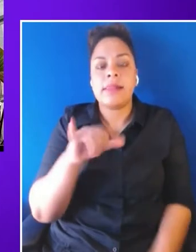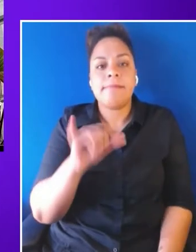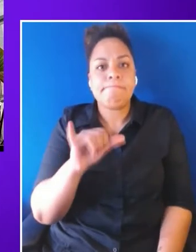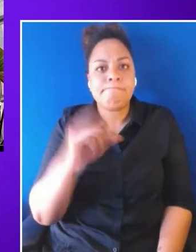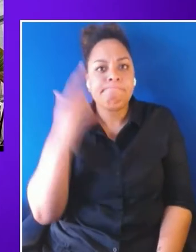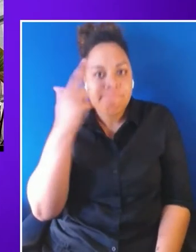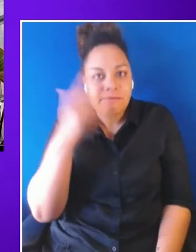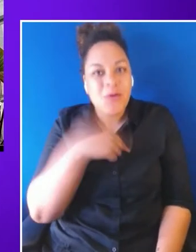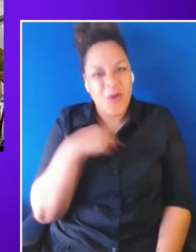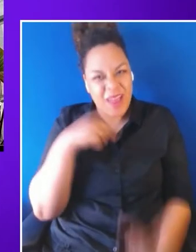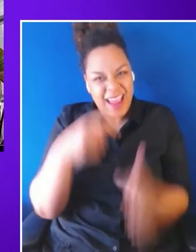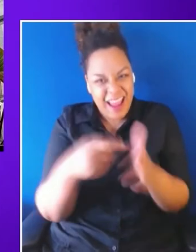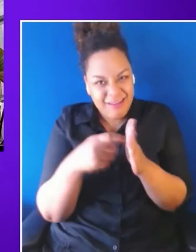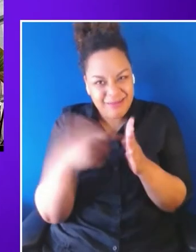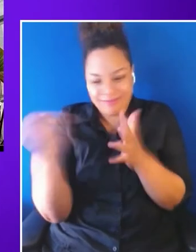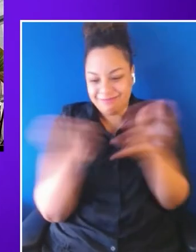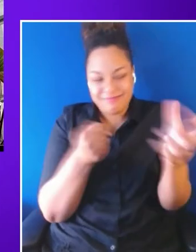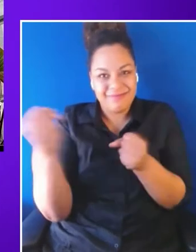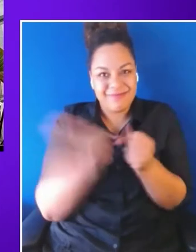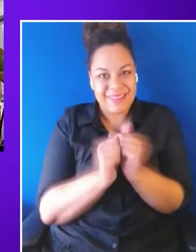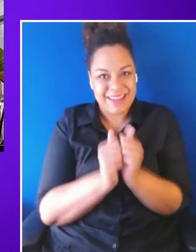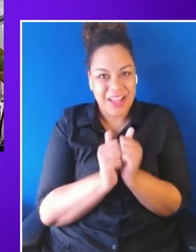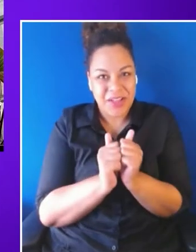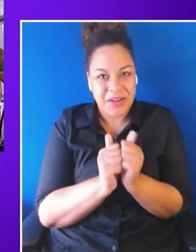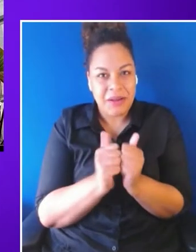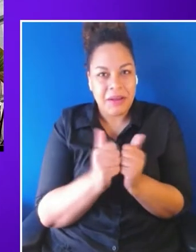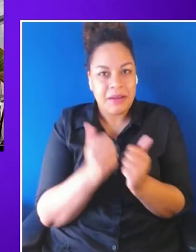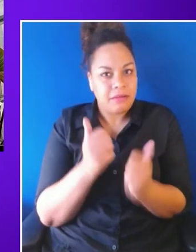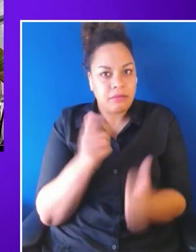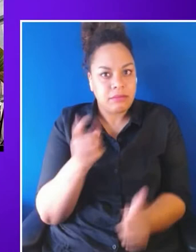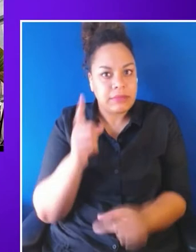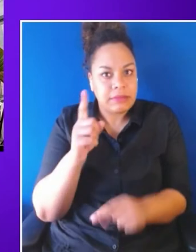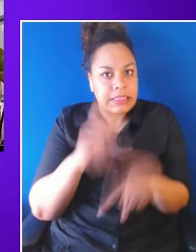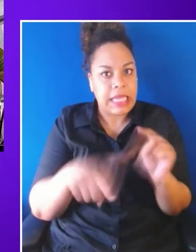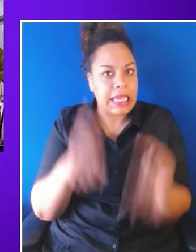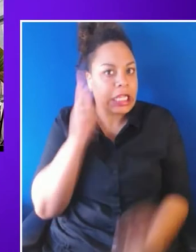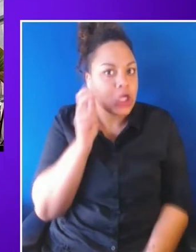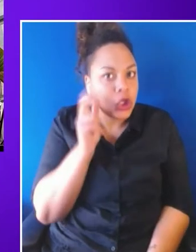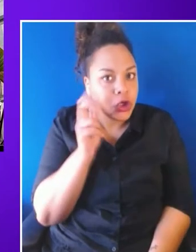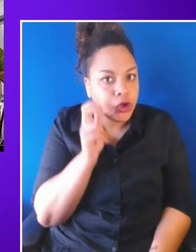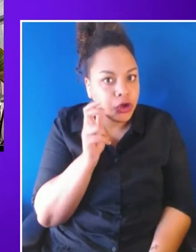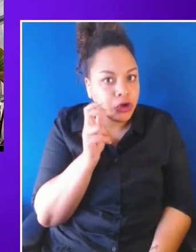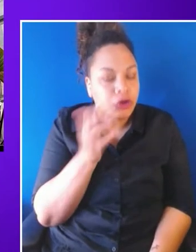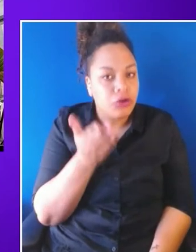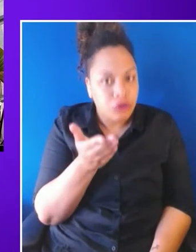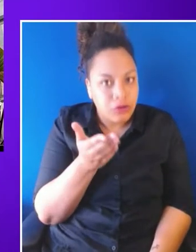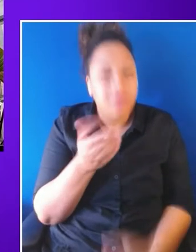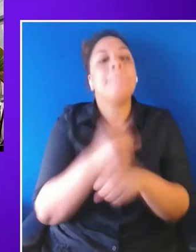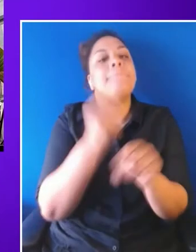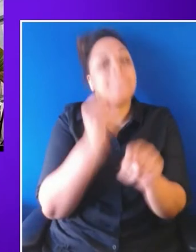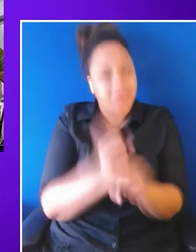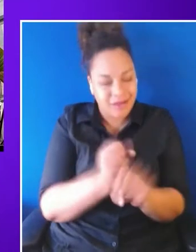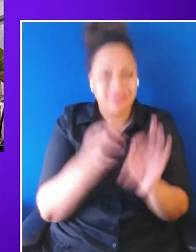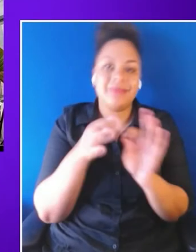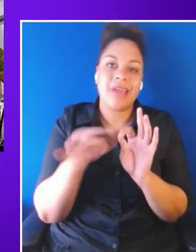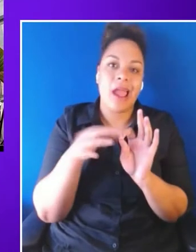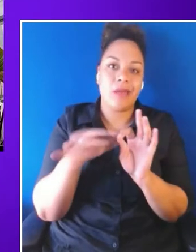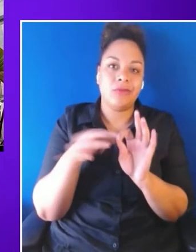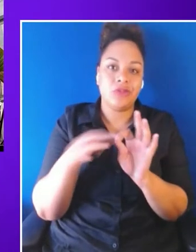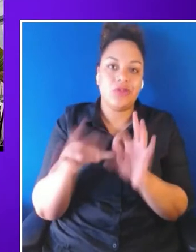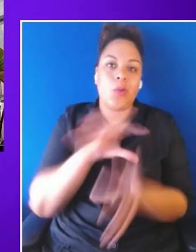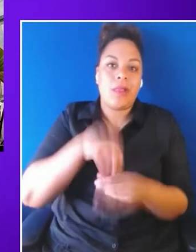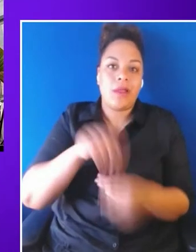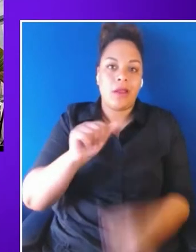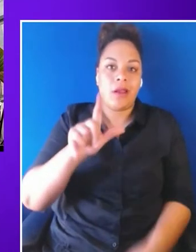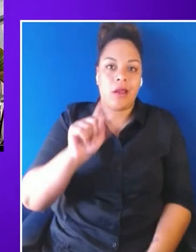people together that can't necessarily hear. So they created a captioning tool in AltSpace. It's still in